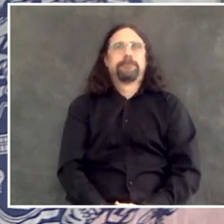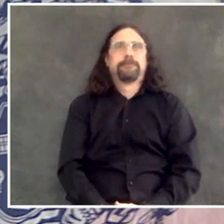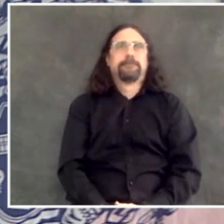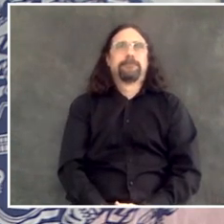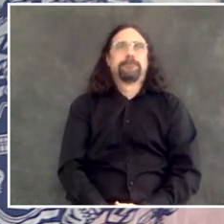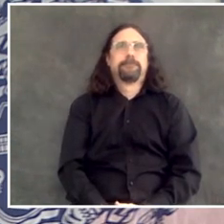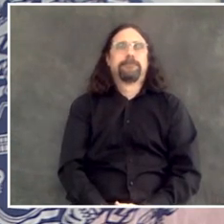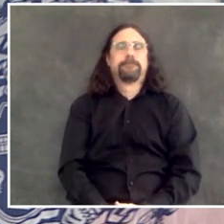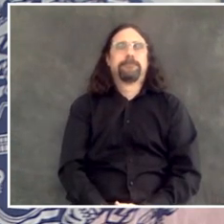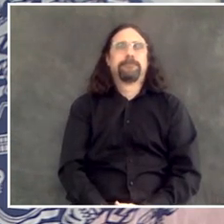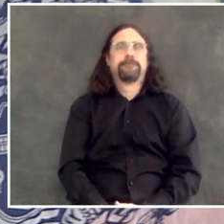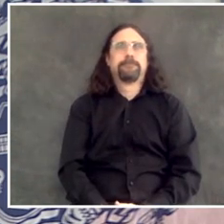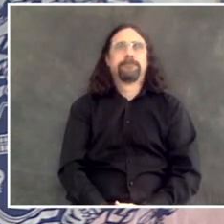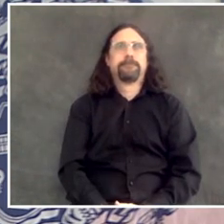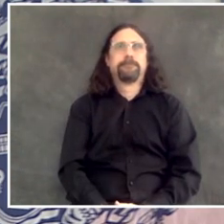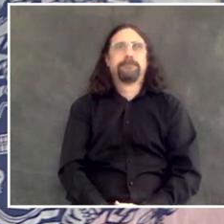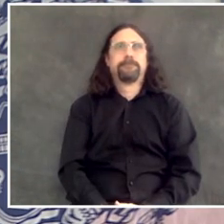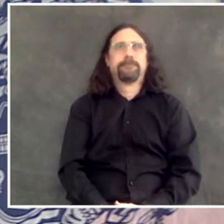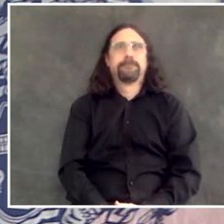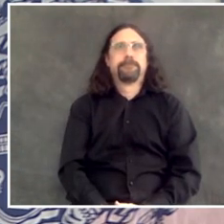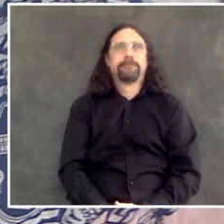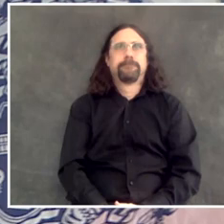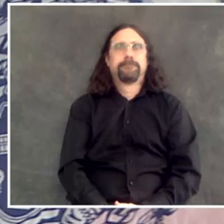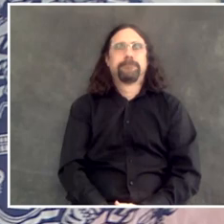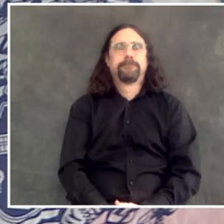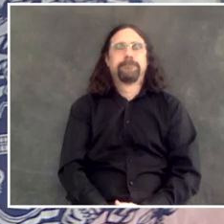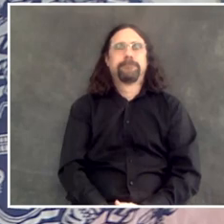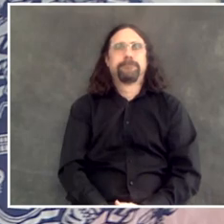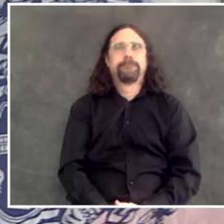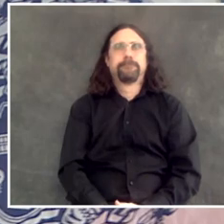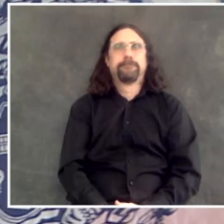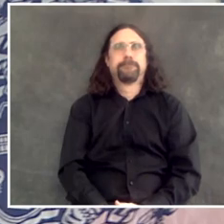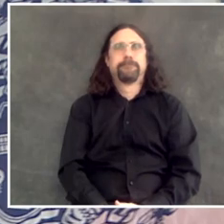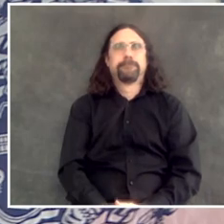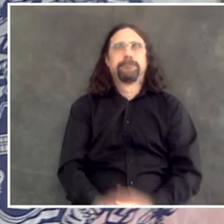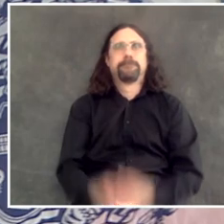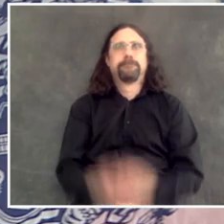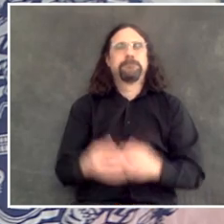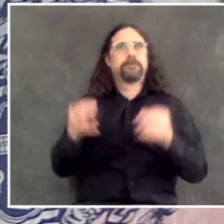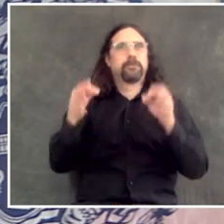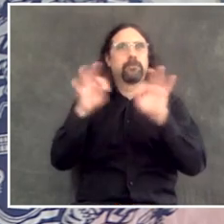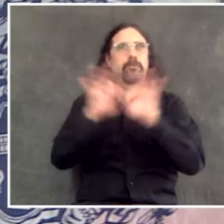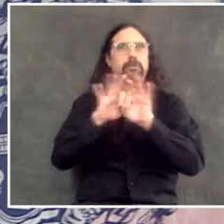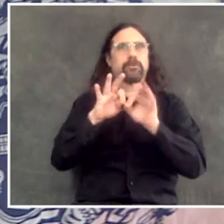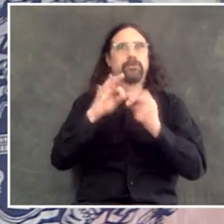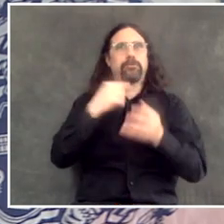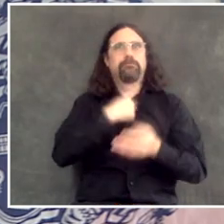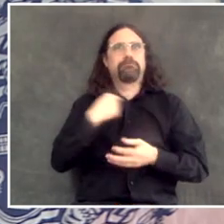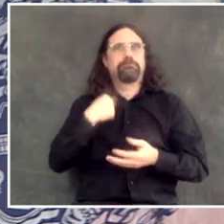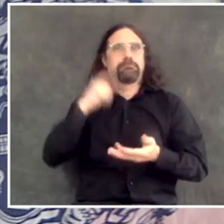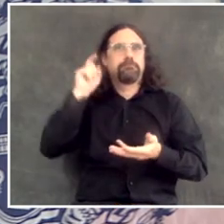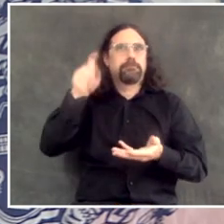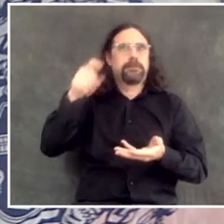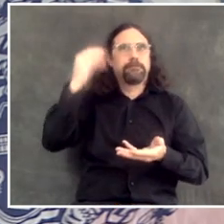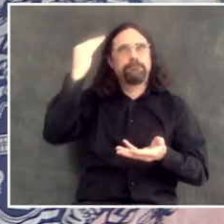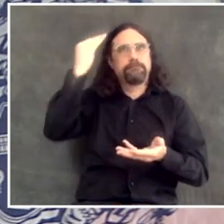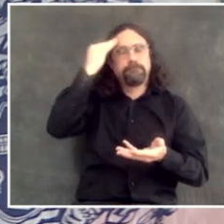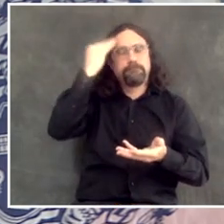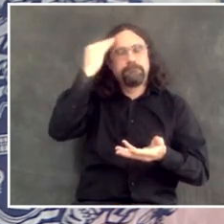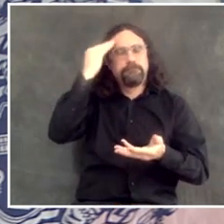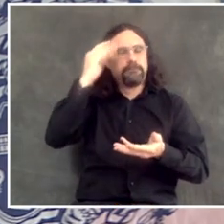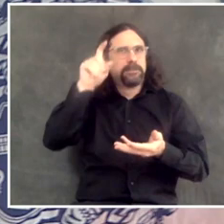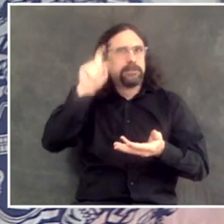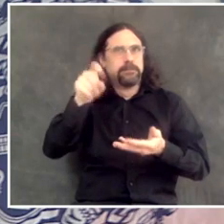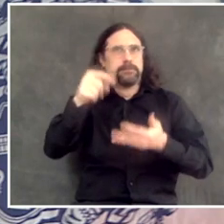get through this important, challenging moment in the history of this city. And I want everyone to understand